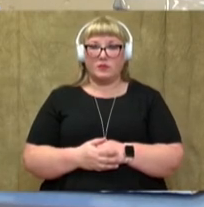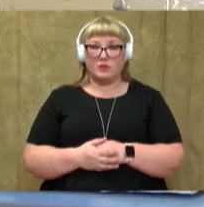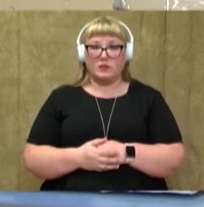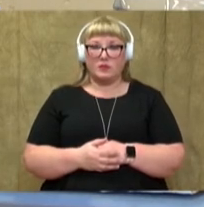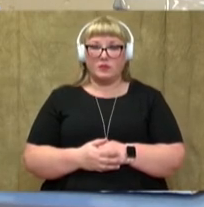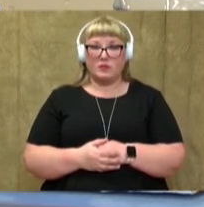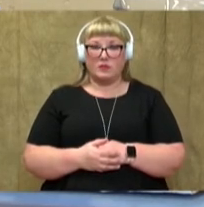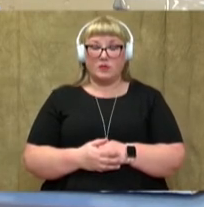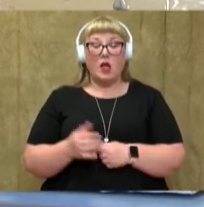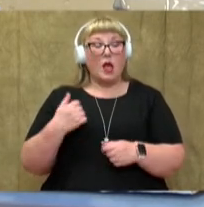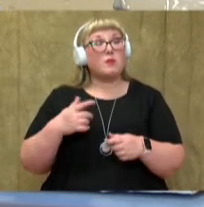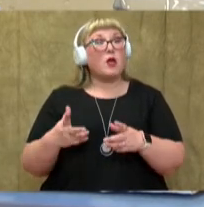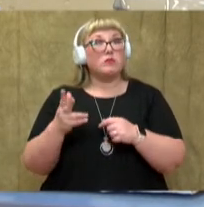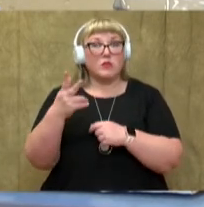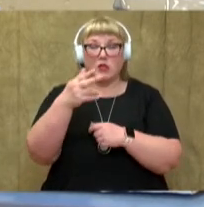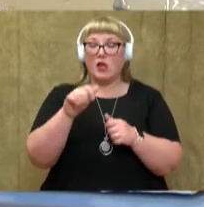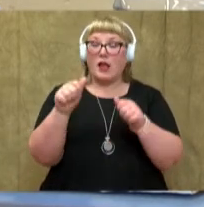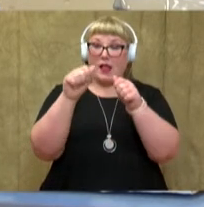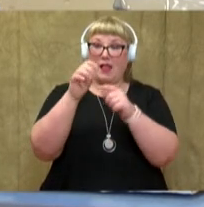I'm just going to cut a leaf shape,